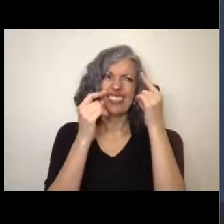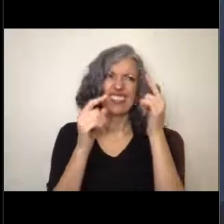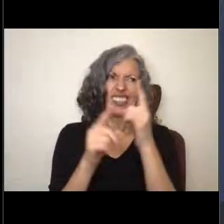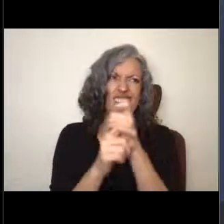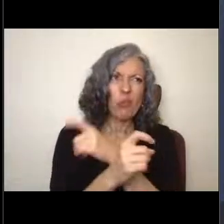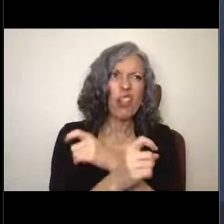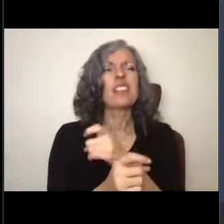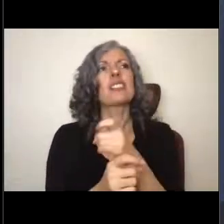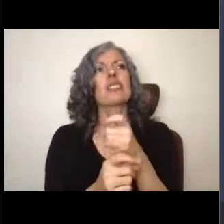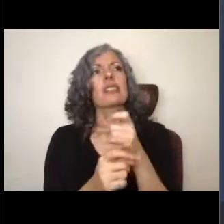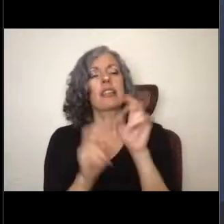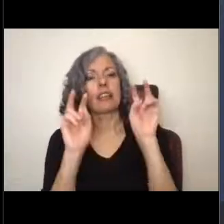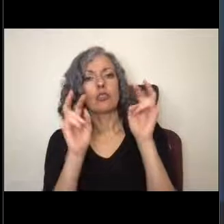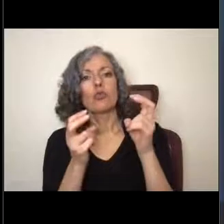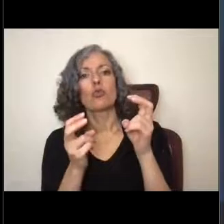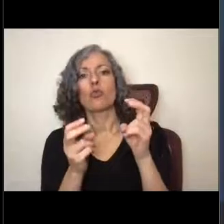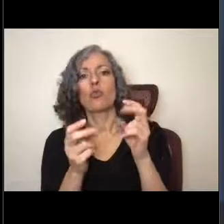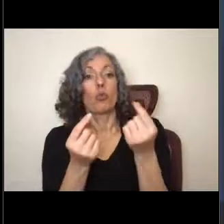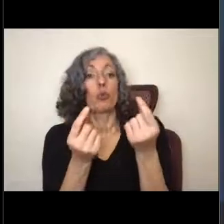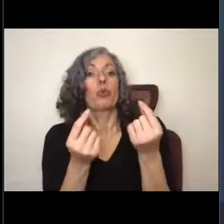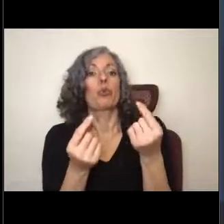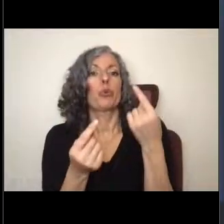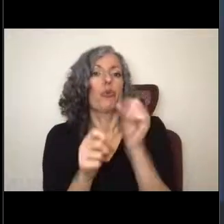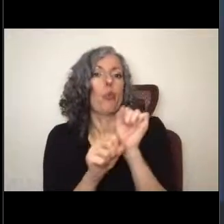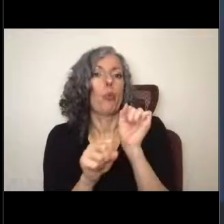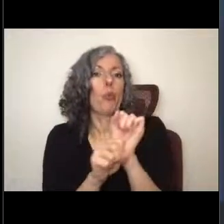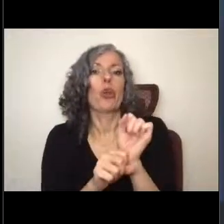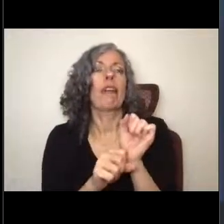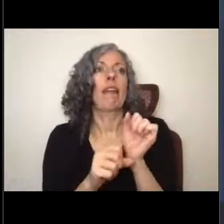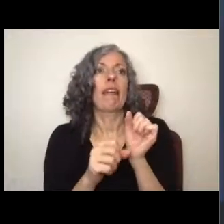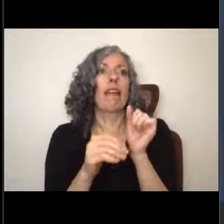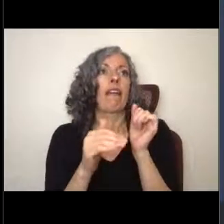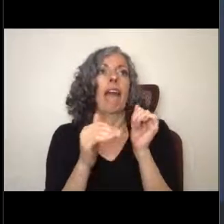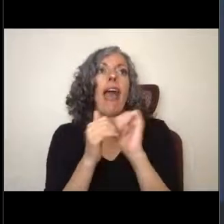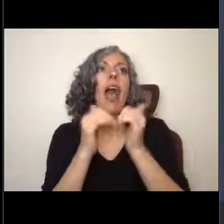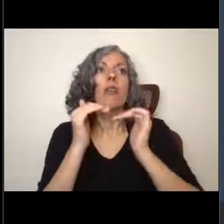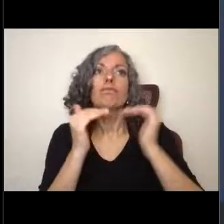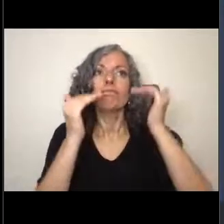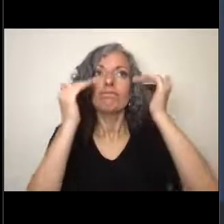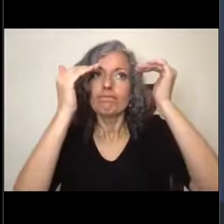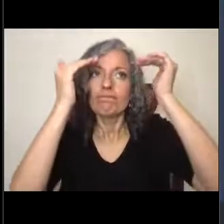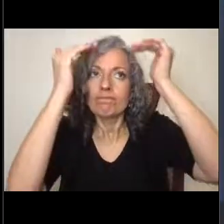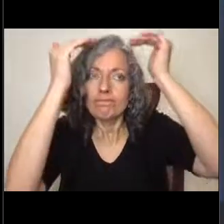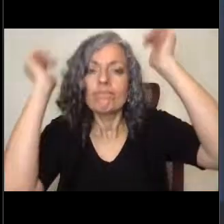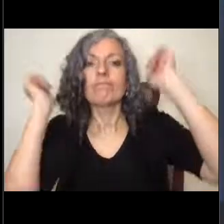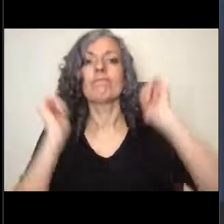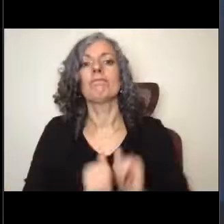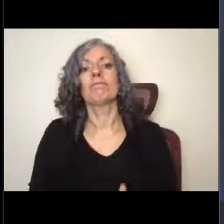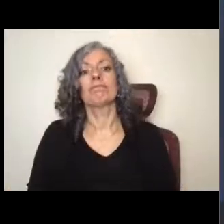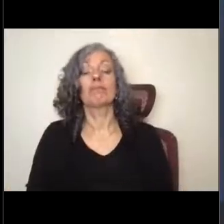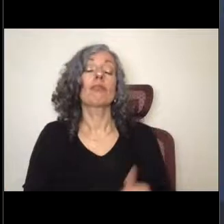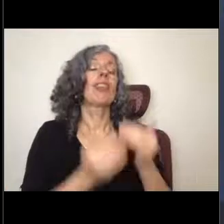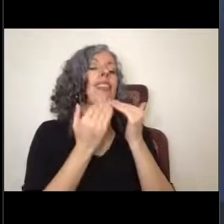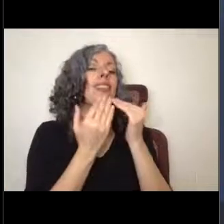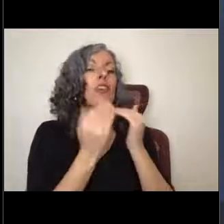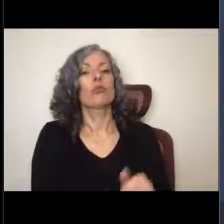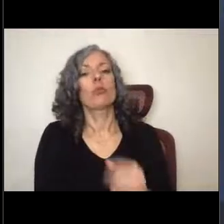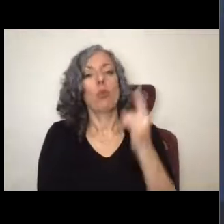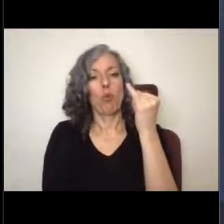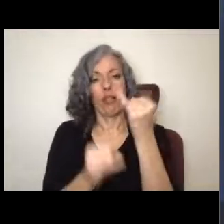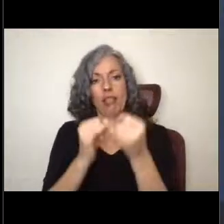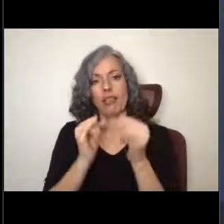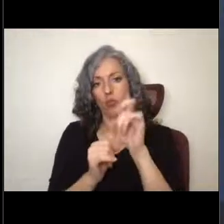get some folks to the point where they can really rise to the top. I appreciate that. Yeah. Thanks. I wanted to ask one last question, and